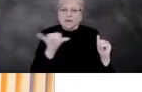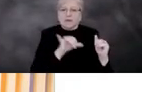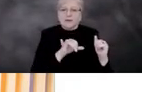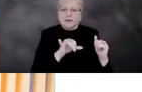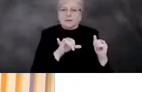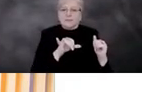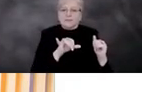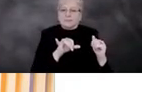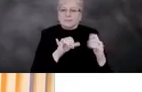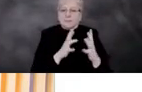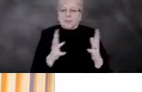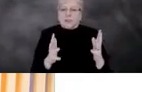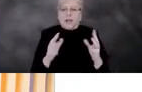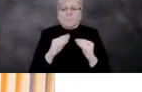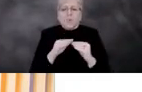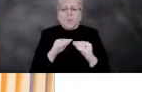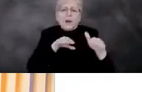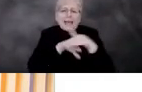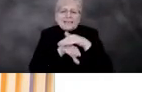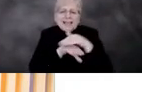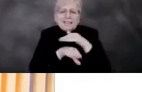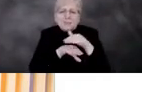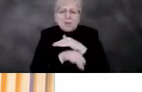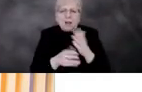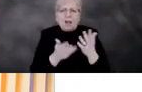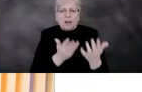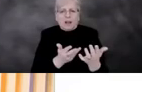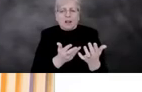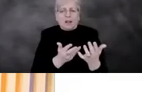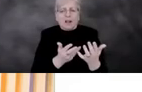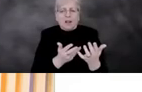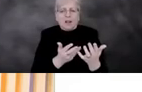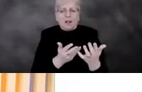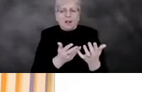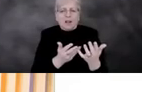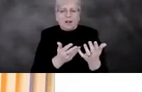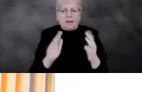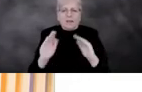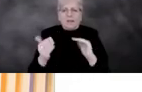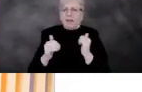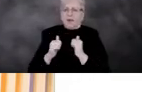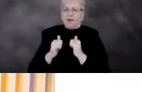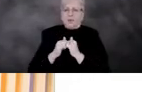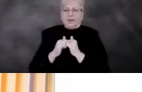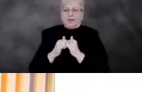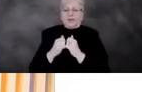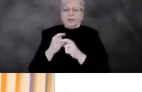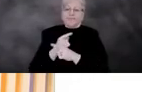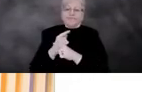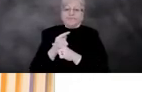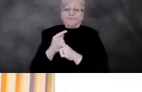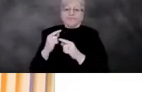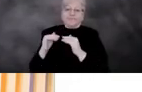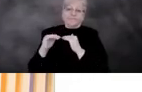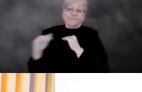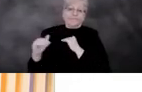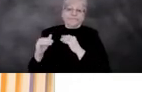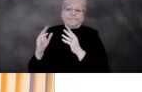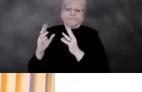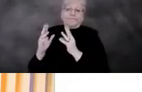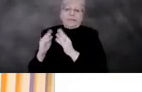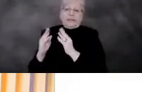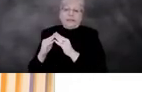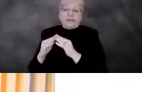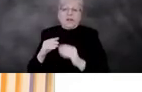much more accessible than place-based meetings can be. For symposia